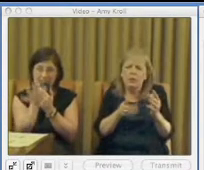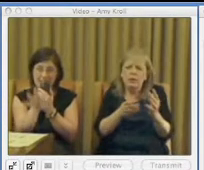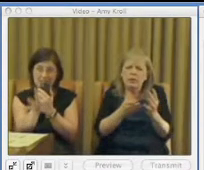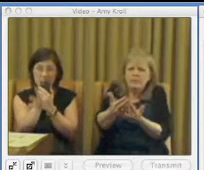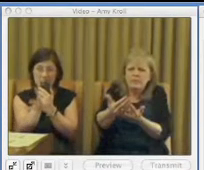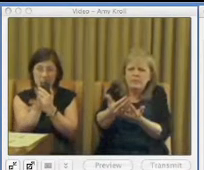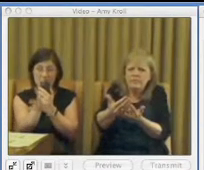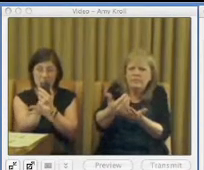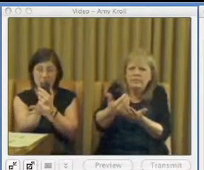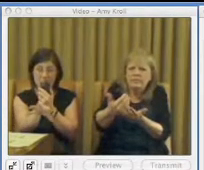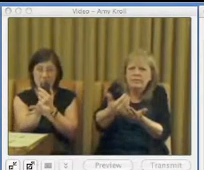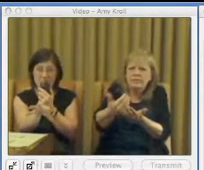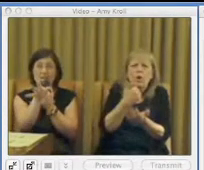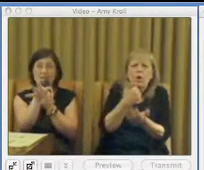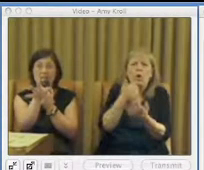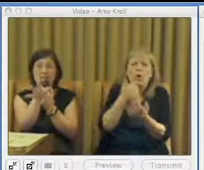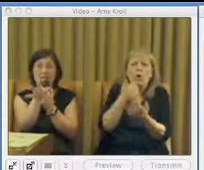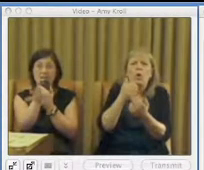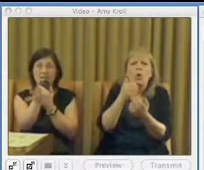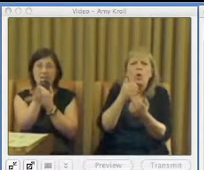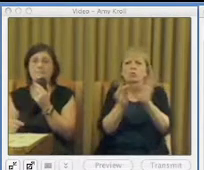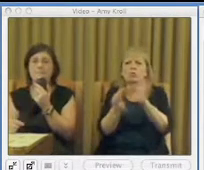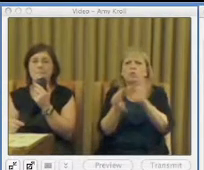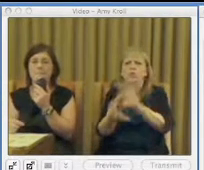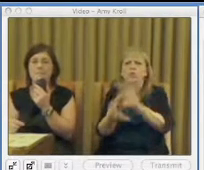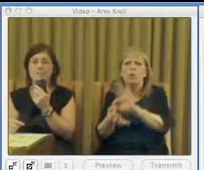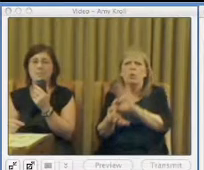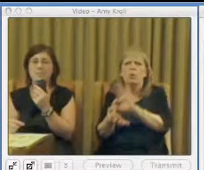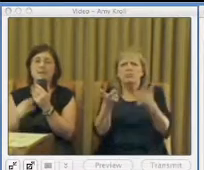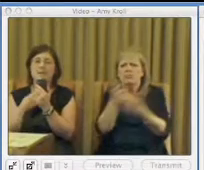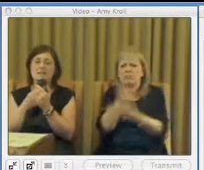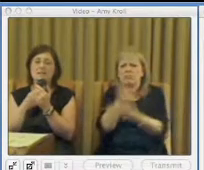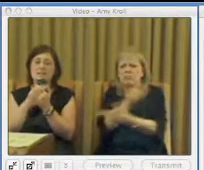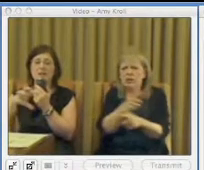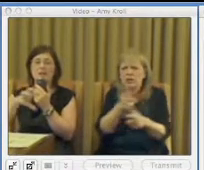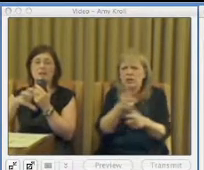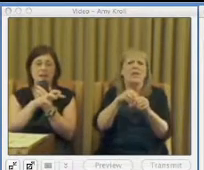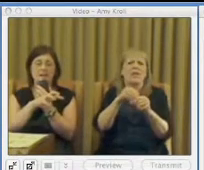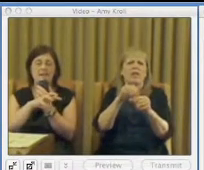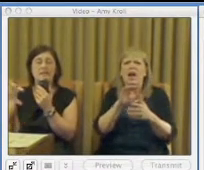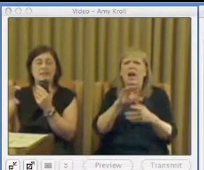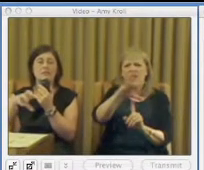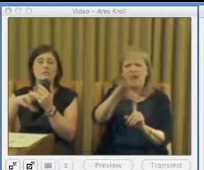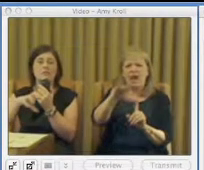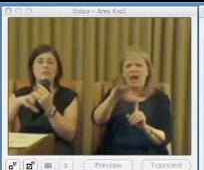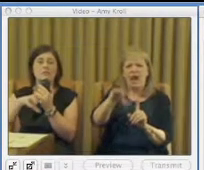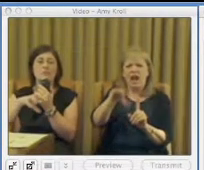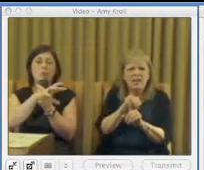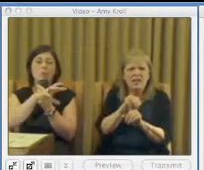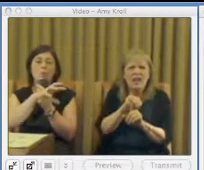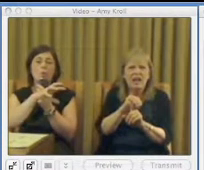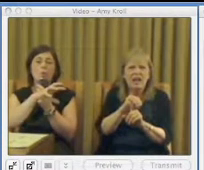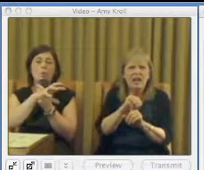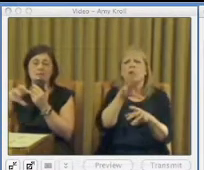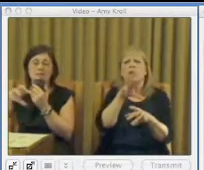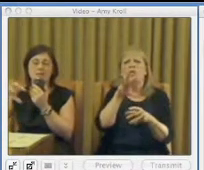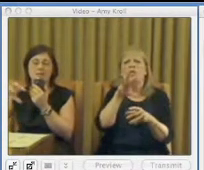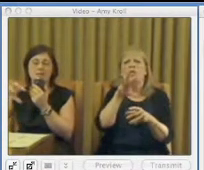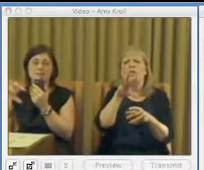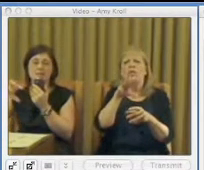interpreted interactions in context, in the setting, we can see that the interpreter is fulfilling this